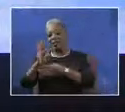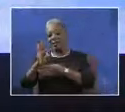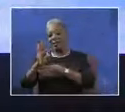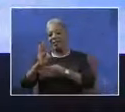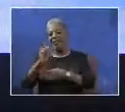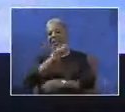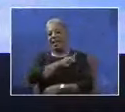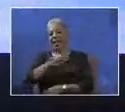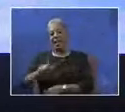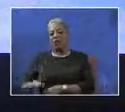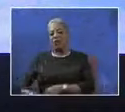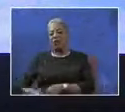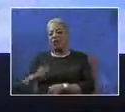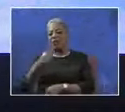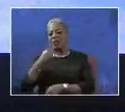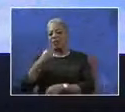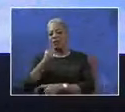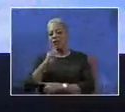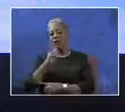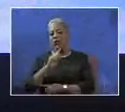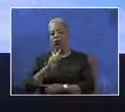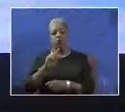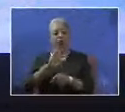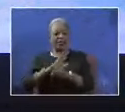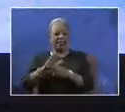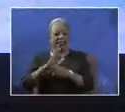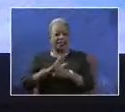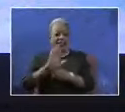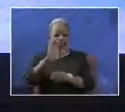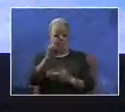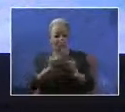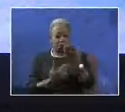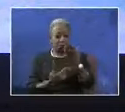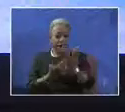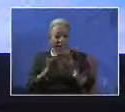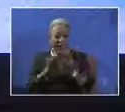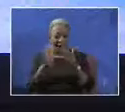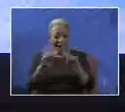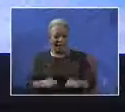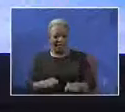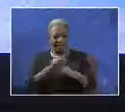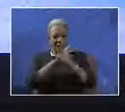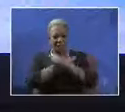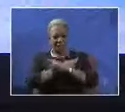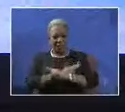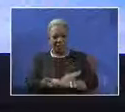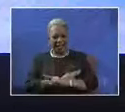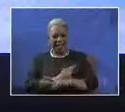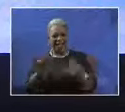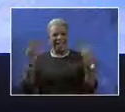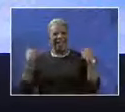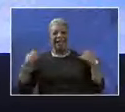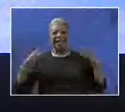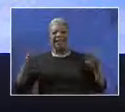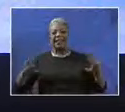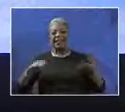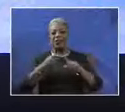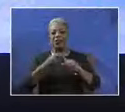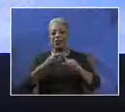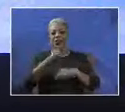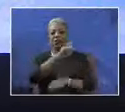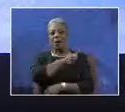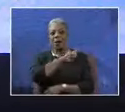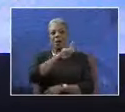enough. Now relax your hand. And the angel of the Lord was by the threshing